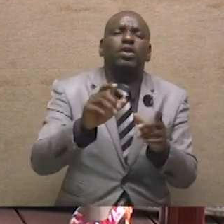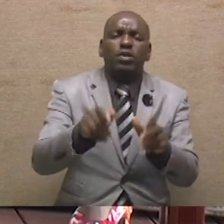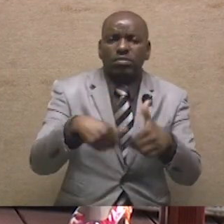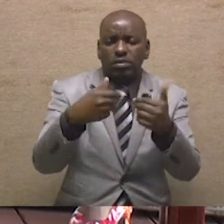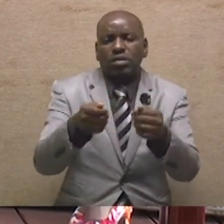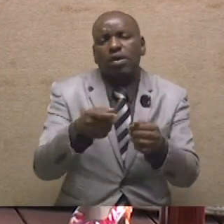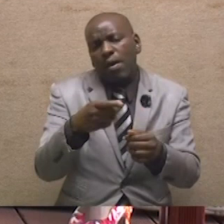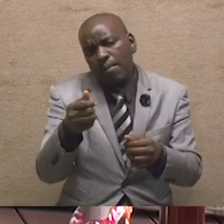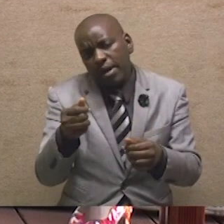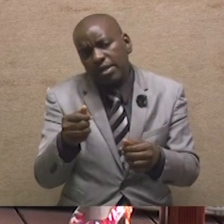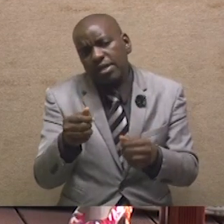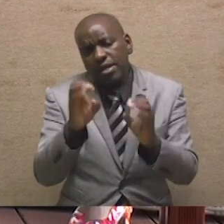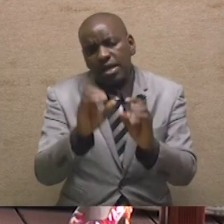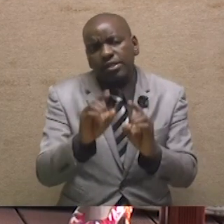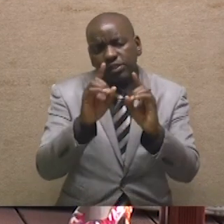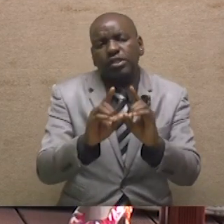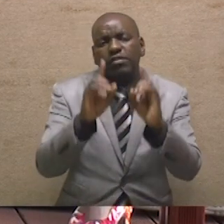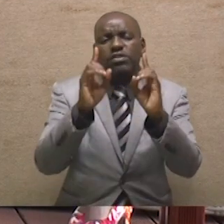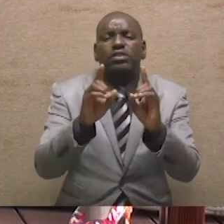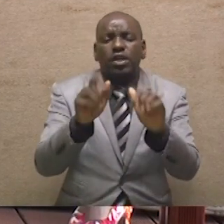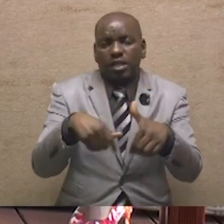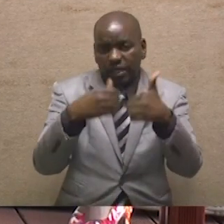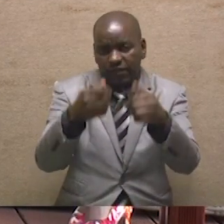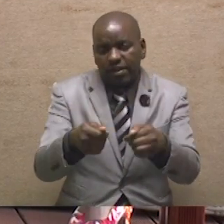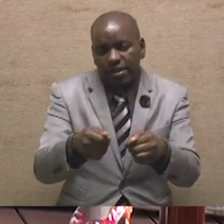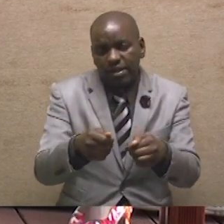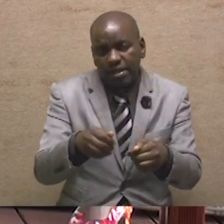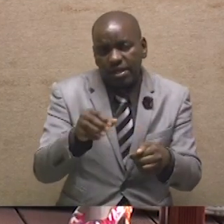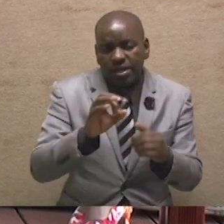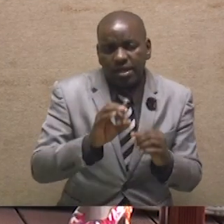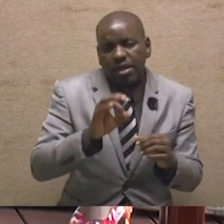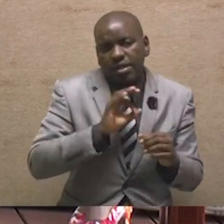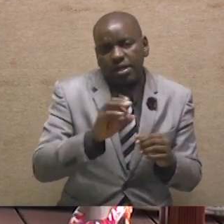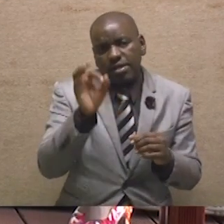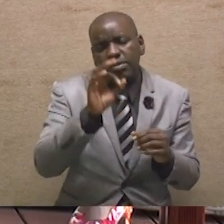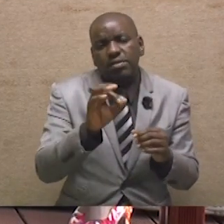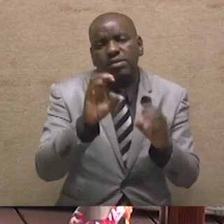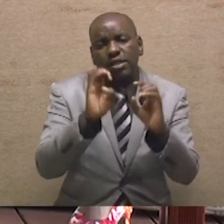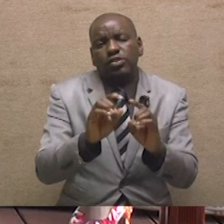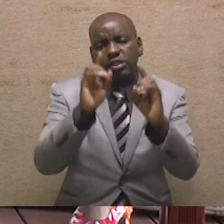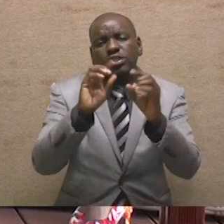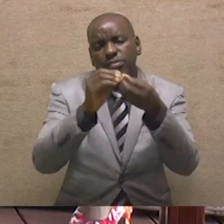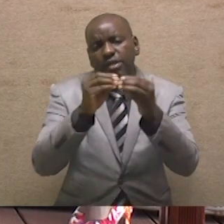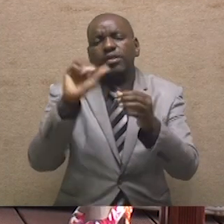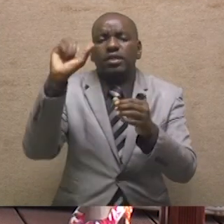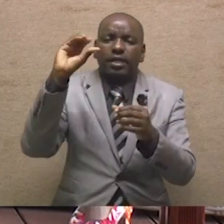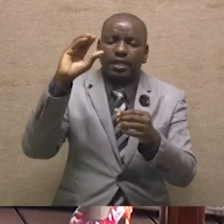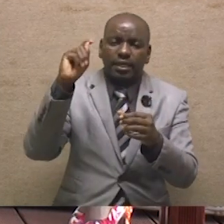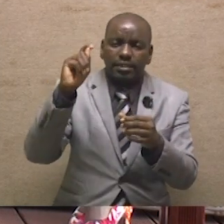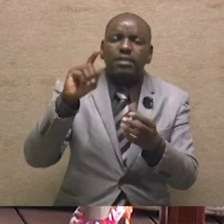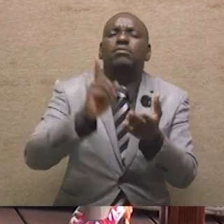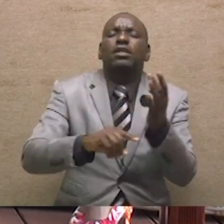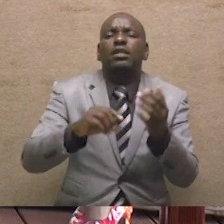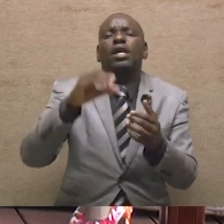from the state-funded education that is provided for, indeed, in the Education Amendment Act,